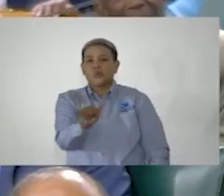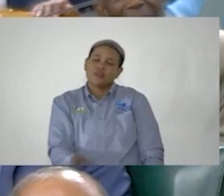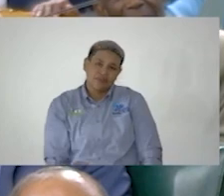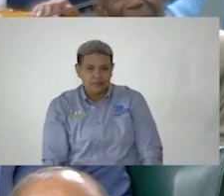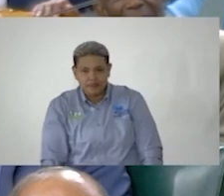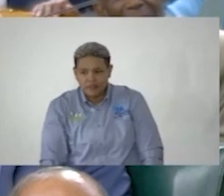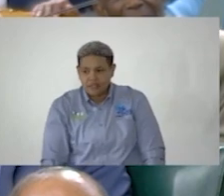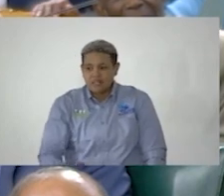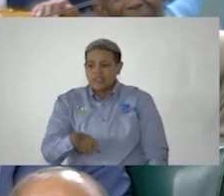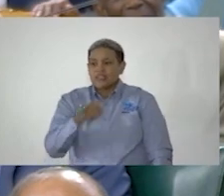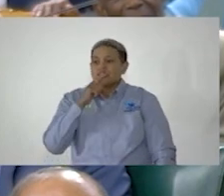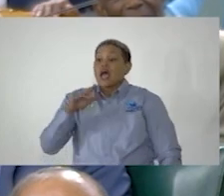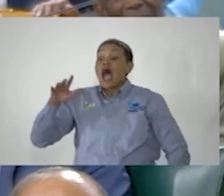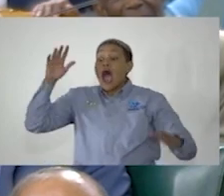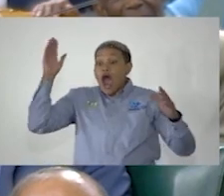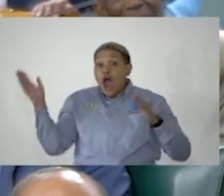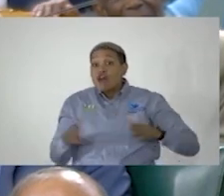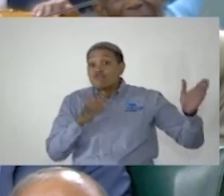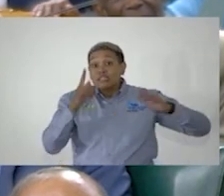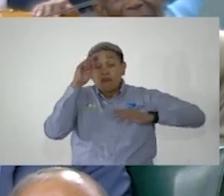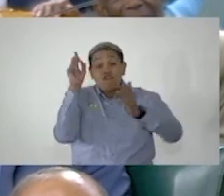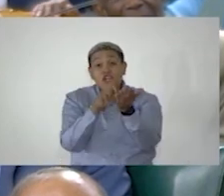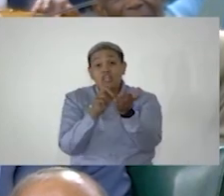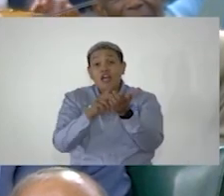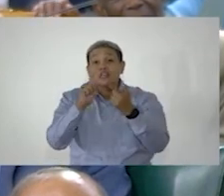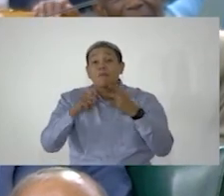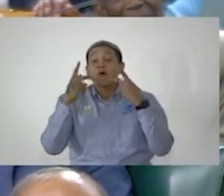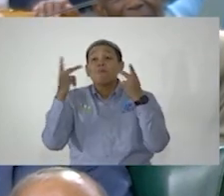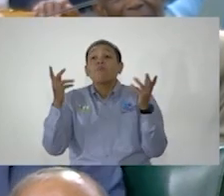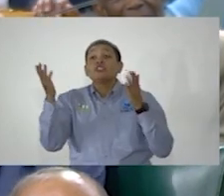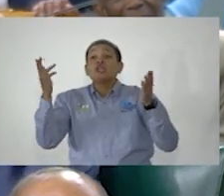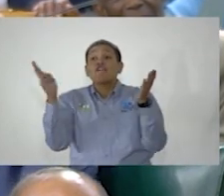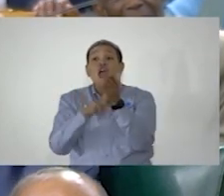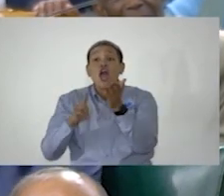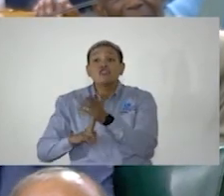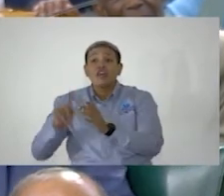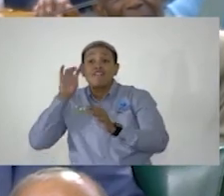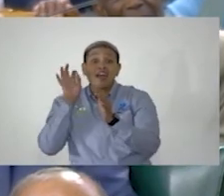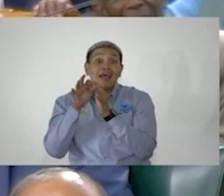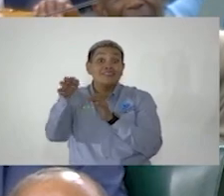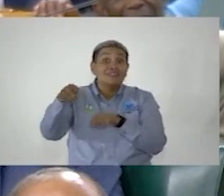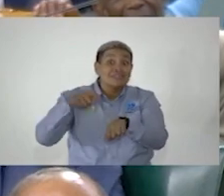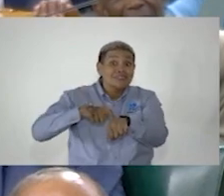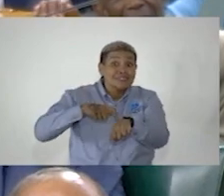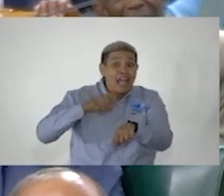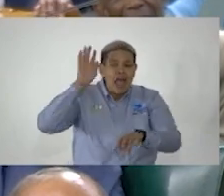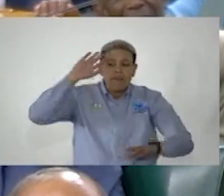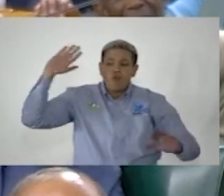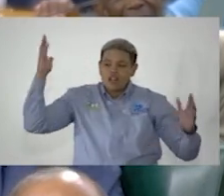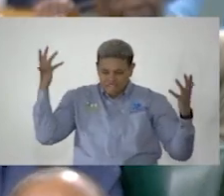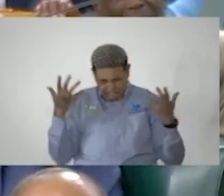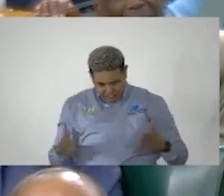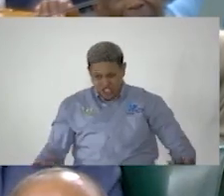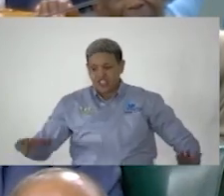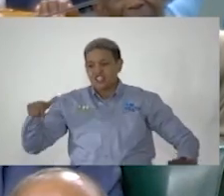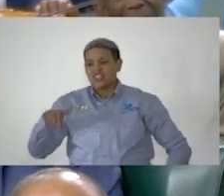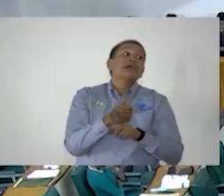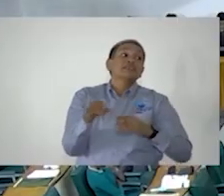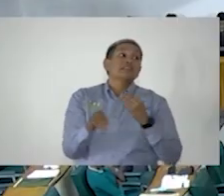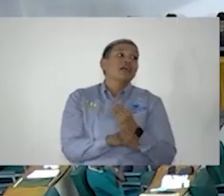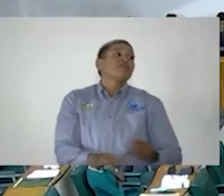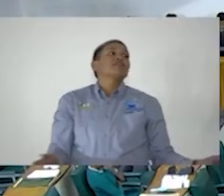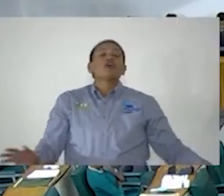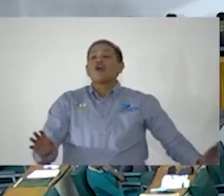The suboptimal arrangements for doctors in the public service on contract for extended periods of time will be brought to an end by this